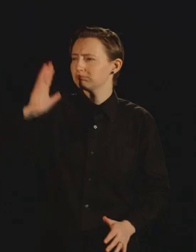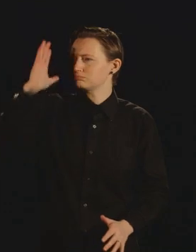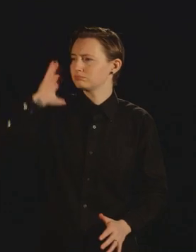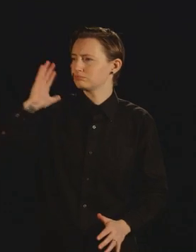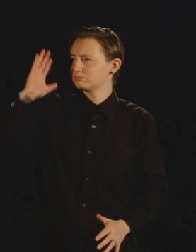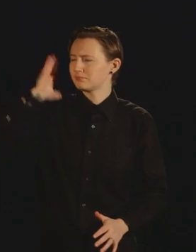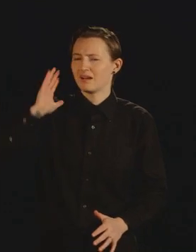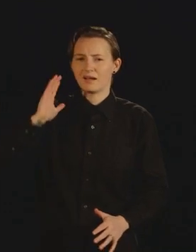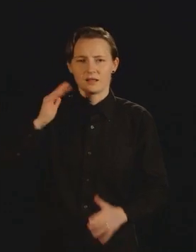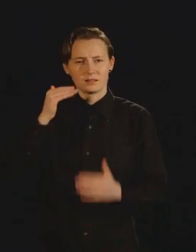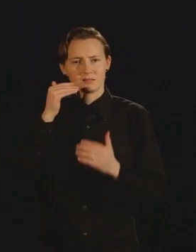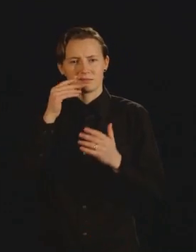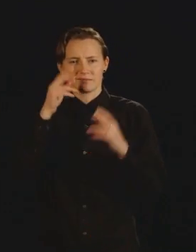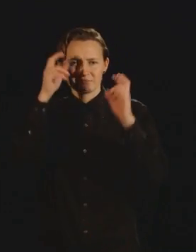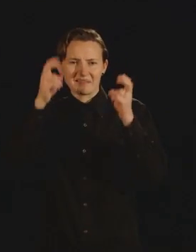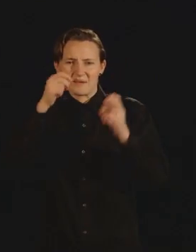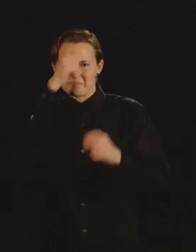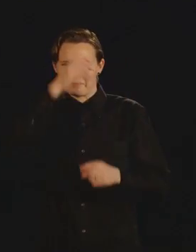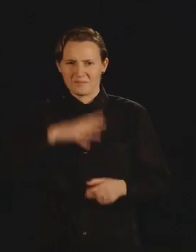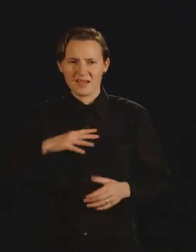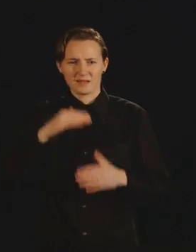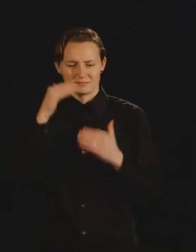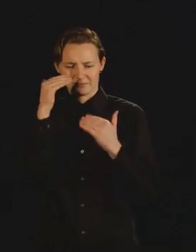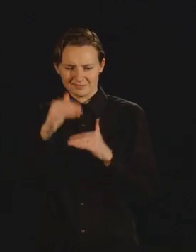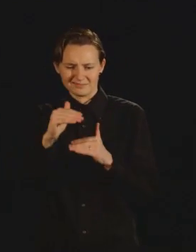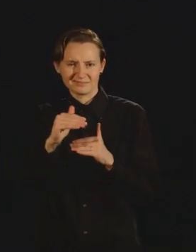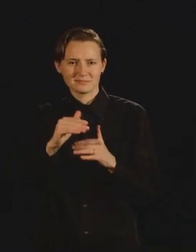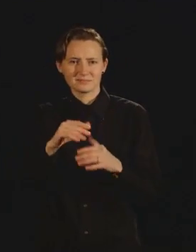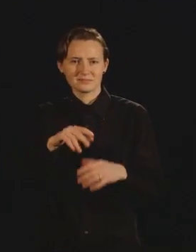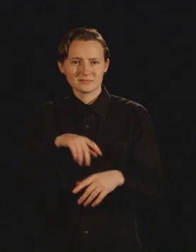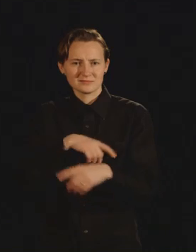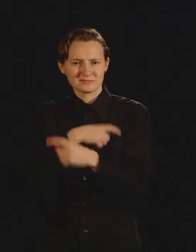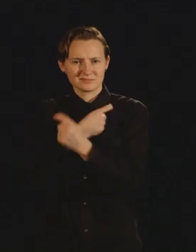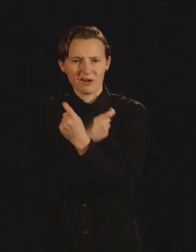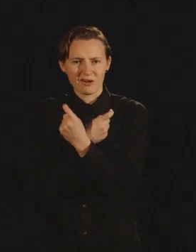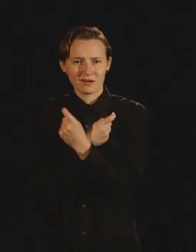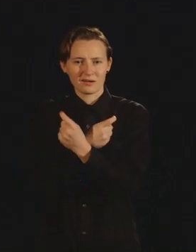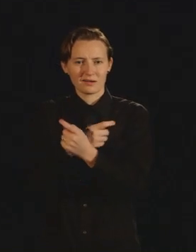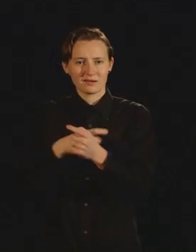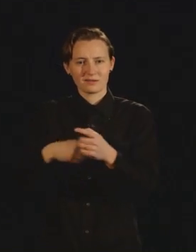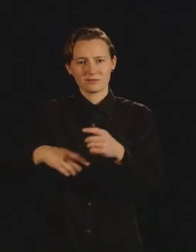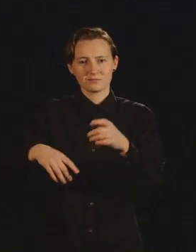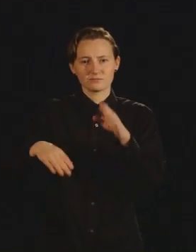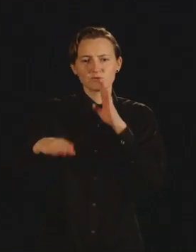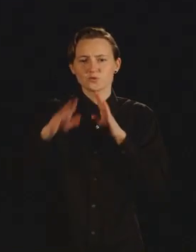toxic, and frustrating notions of the past.